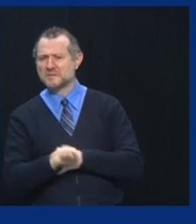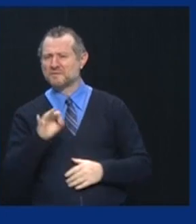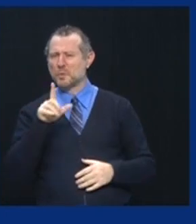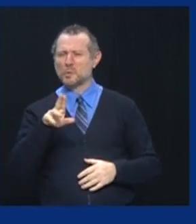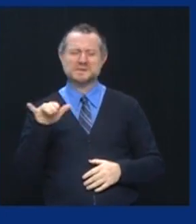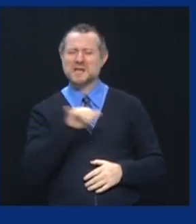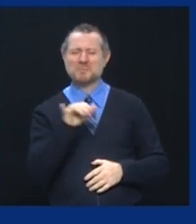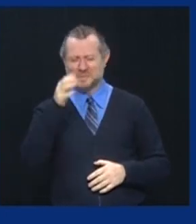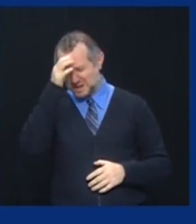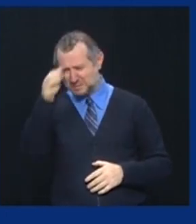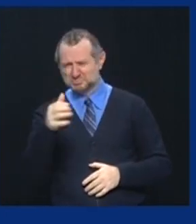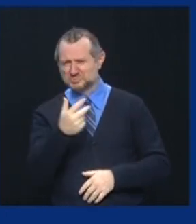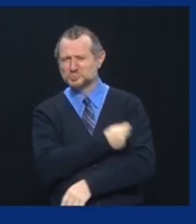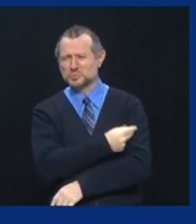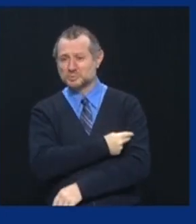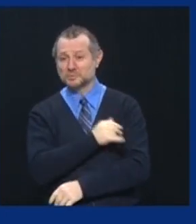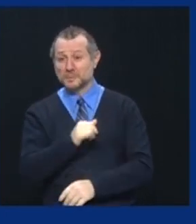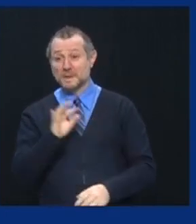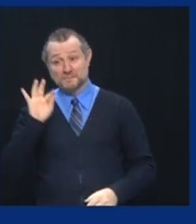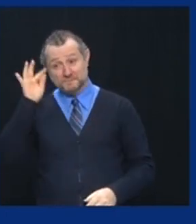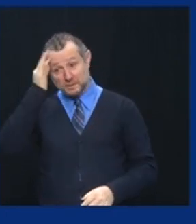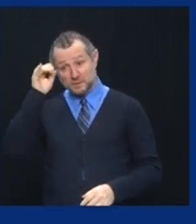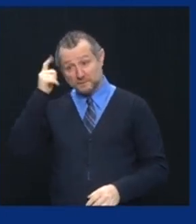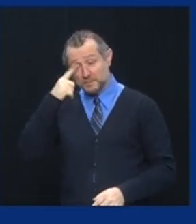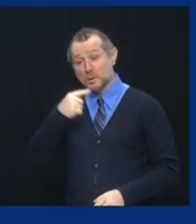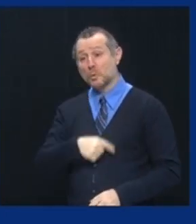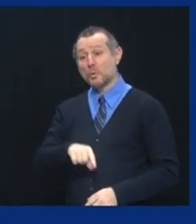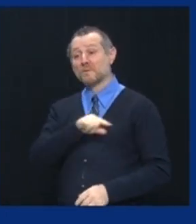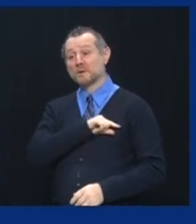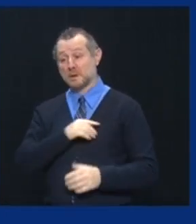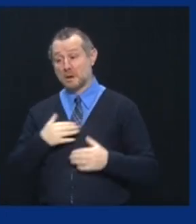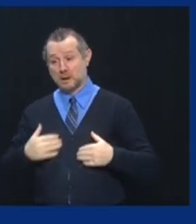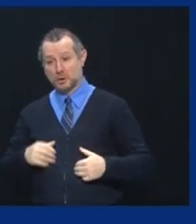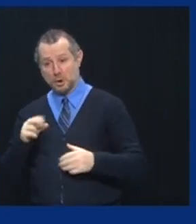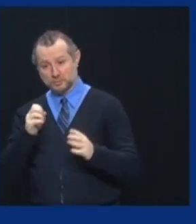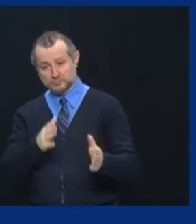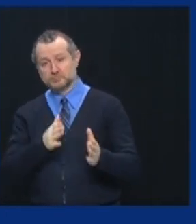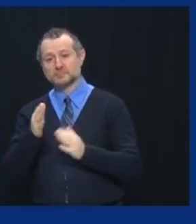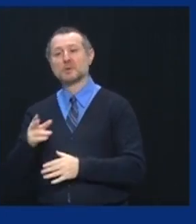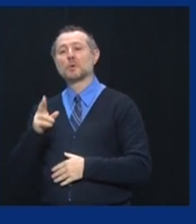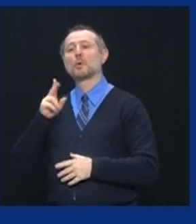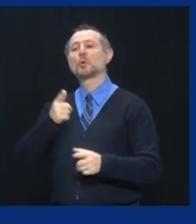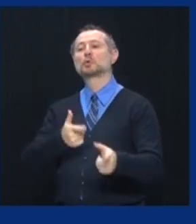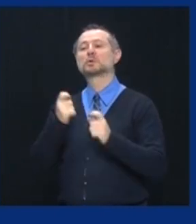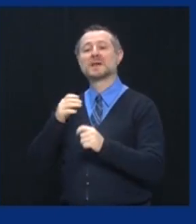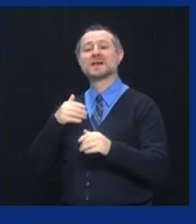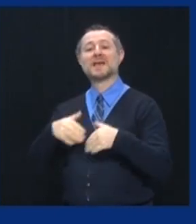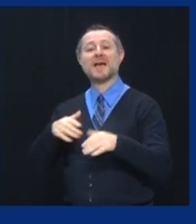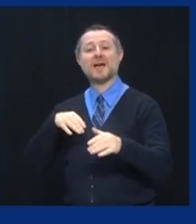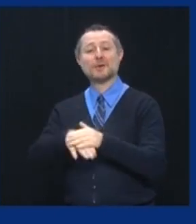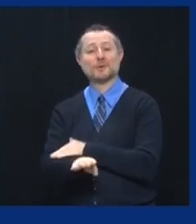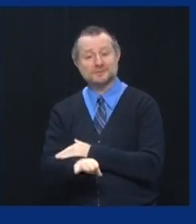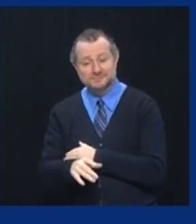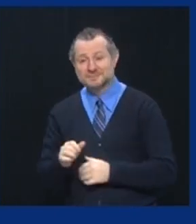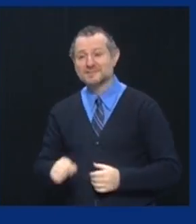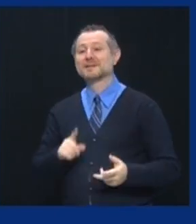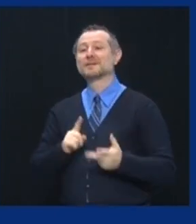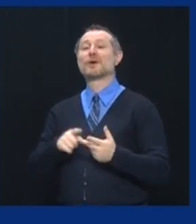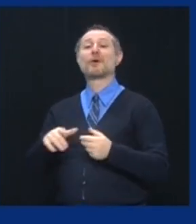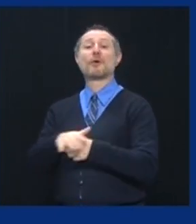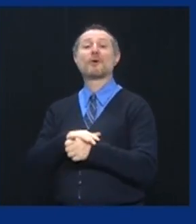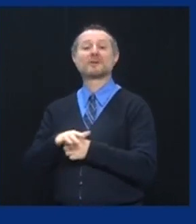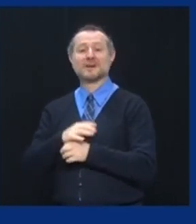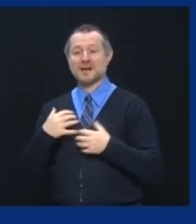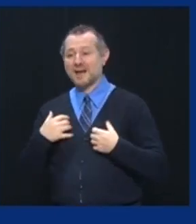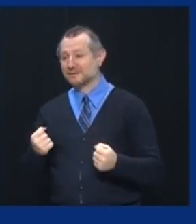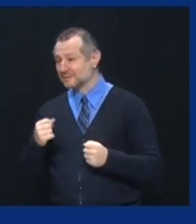federally qualified health centers, will be urgent care centers, will be local health departments. And when you